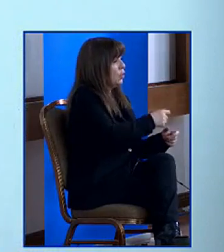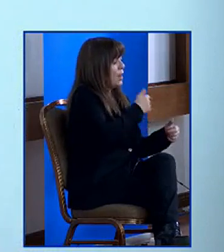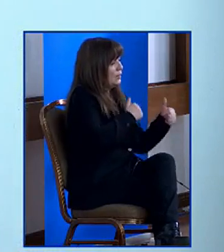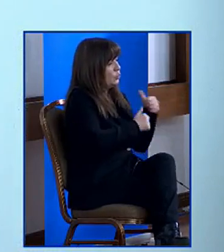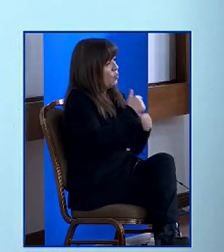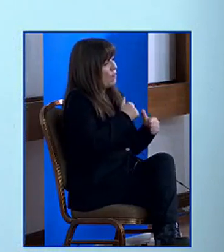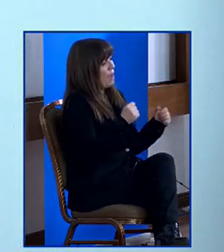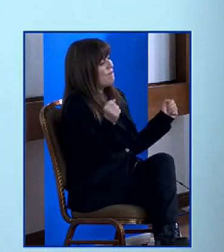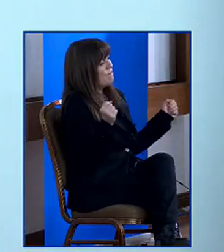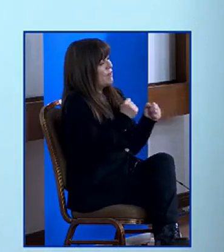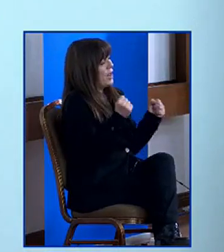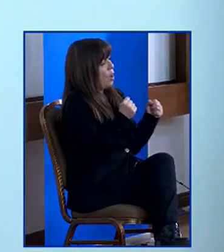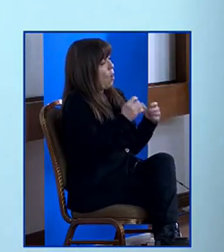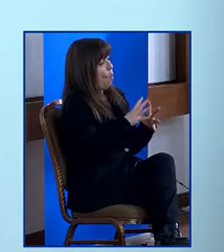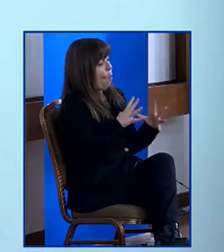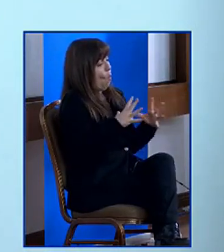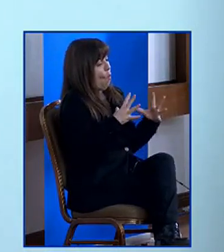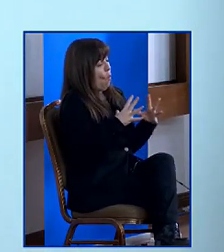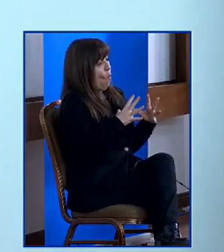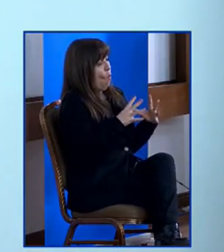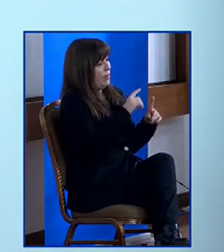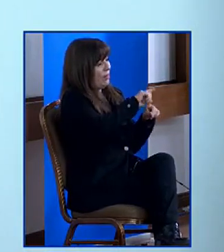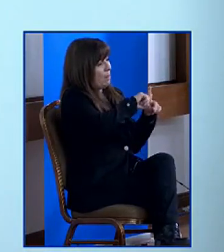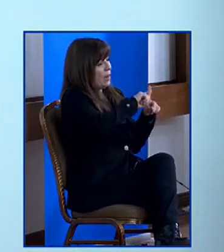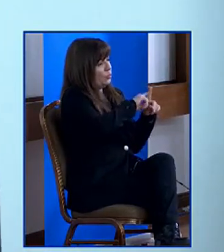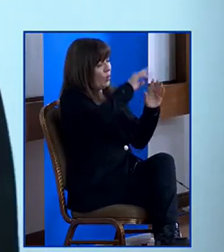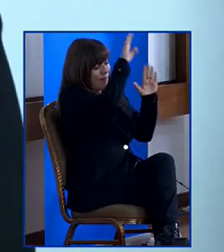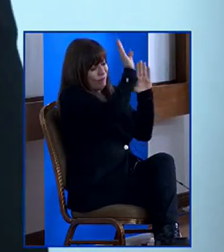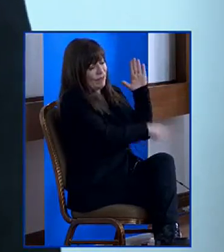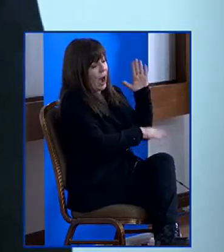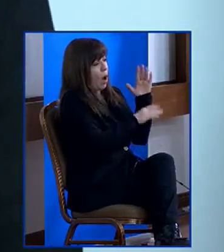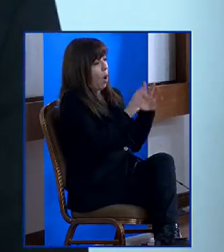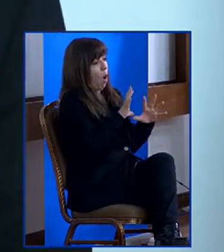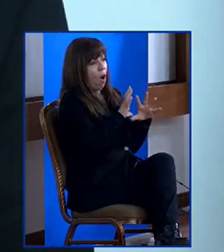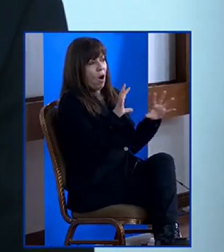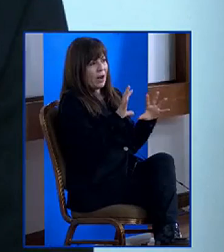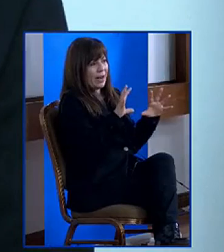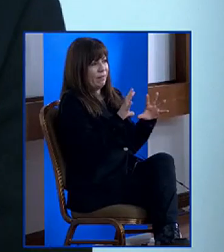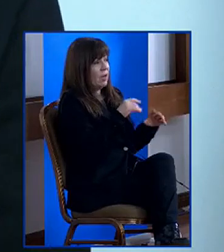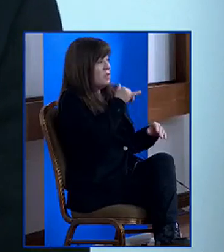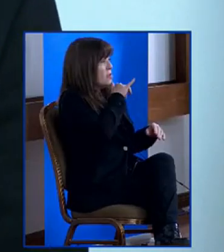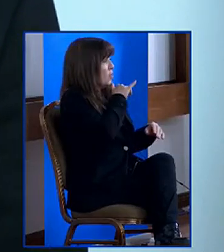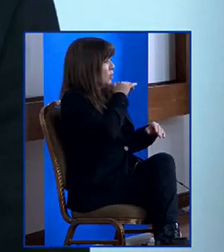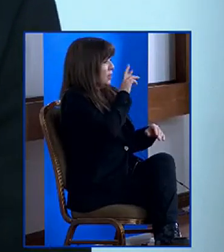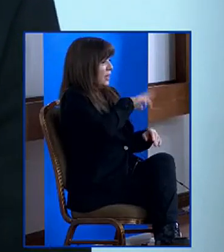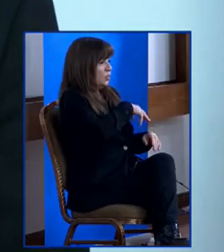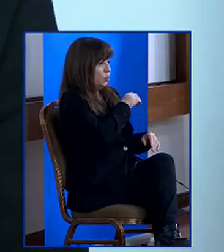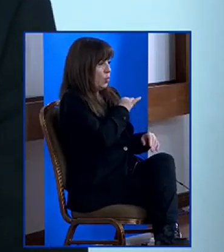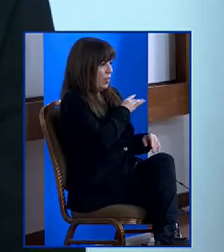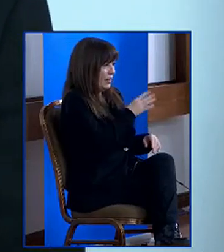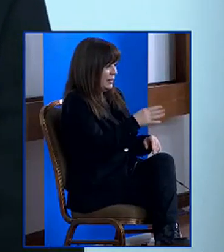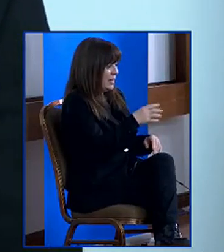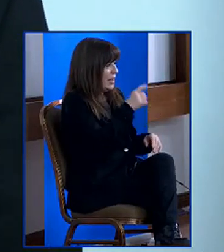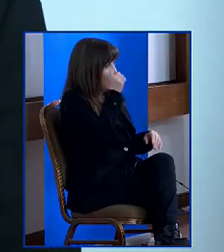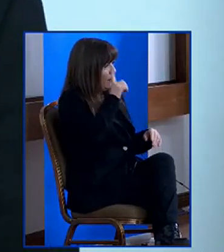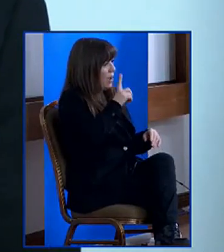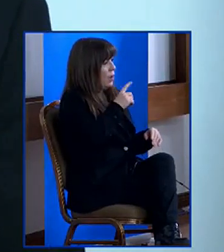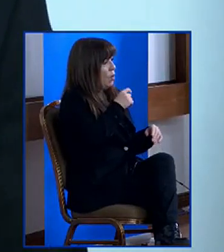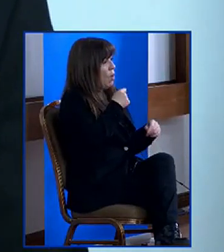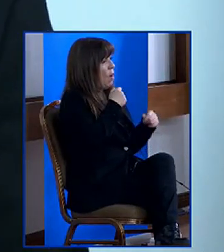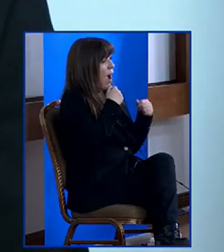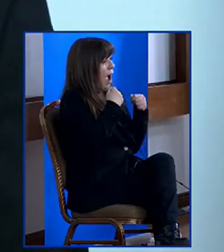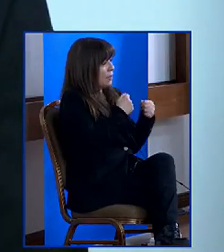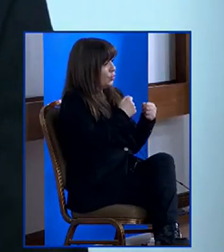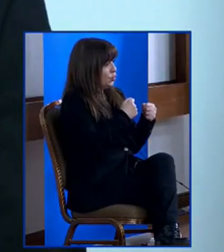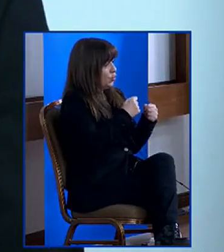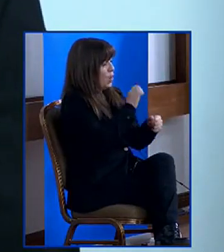UK. I don't know, it's possibly the same, particularly towards the south of Chile. As the cost of energy goes up, it costs more to heat your homes.